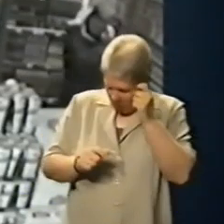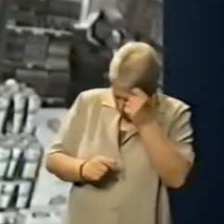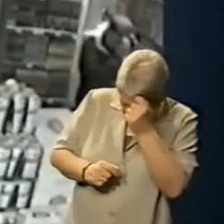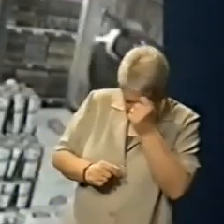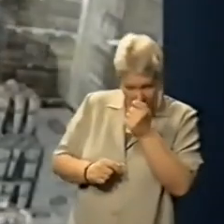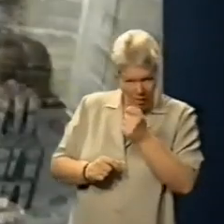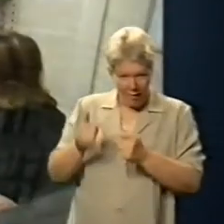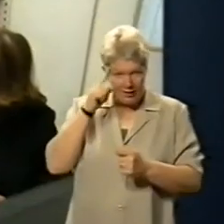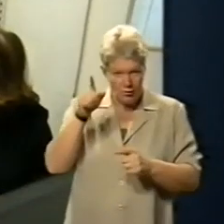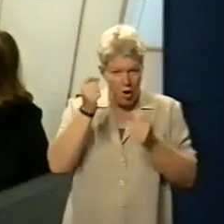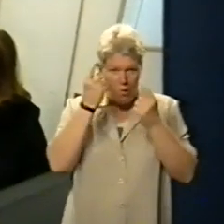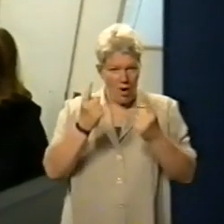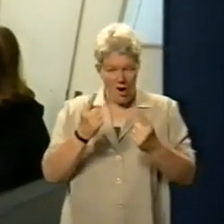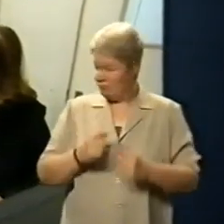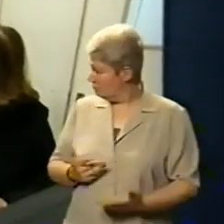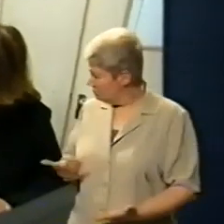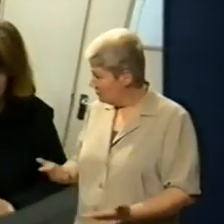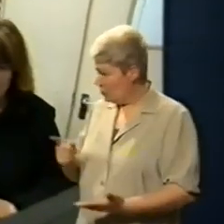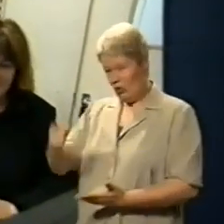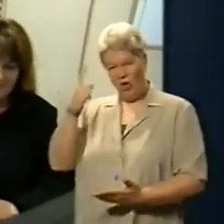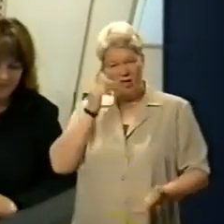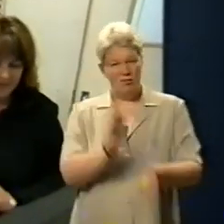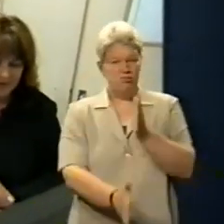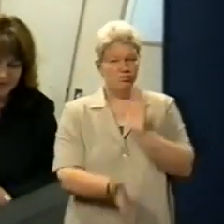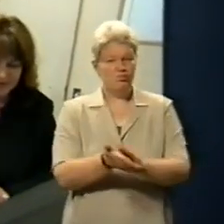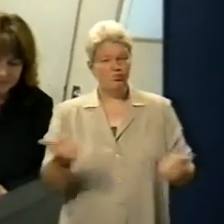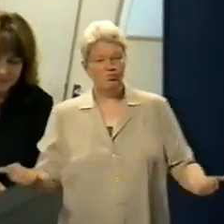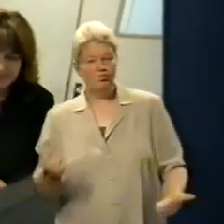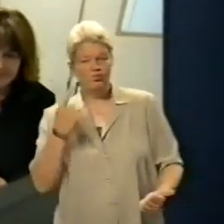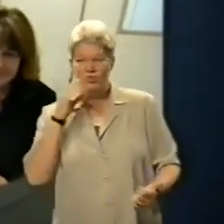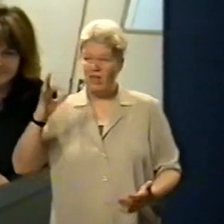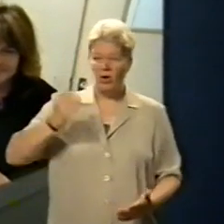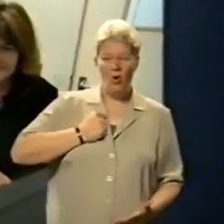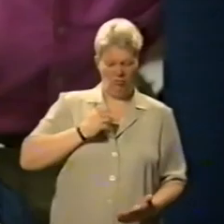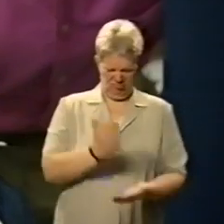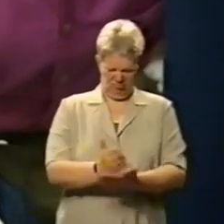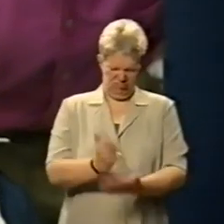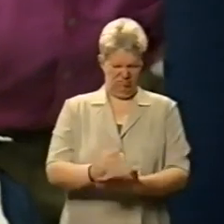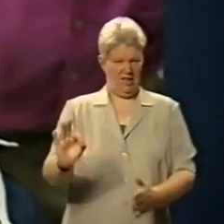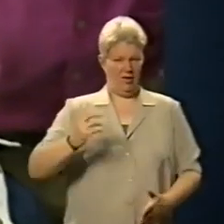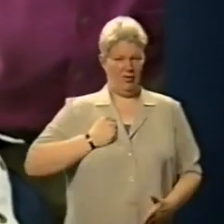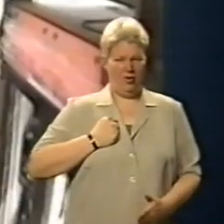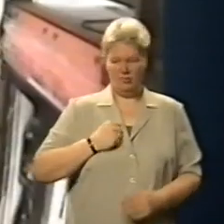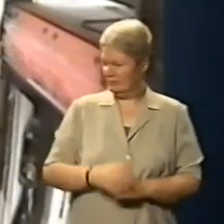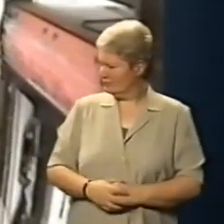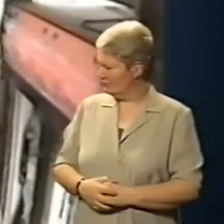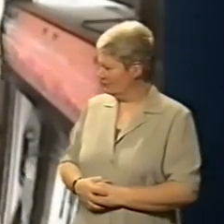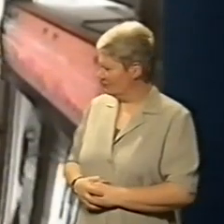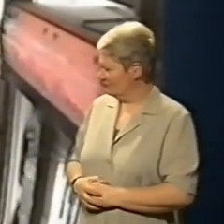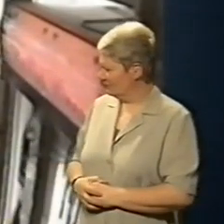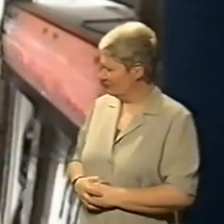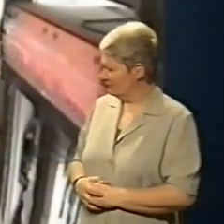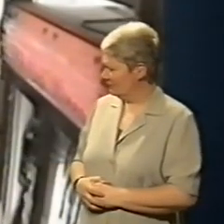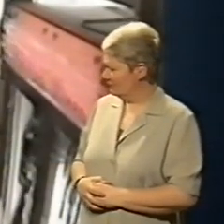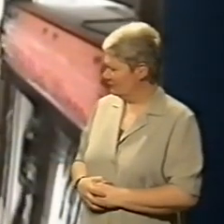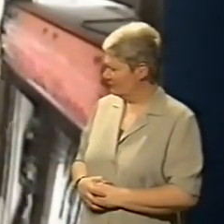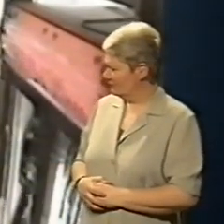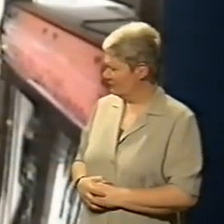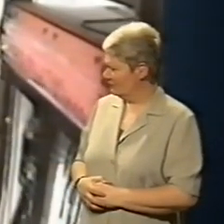face. Now, you reckon you weren't detected, right? Yeah. OK, let's run it. Here's what happened. OK, here you are coming up to the bottle of wine.